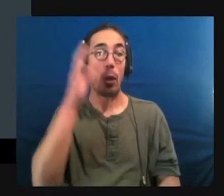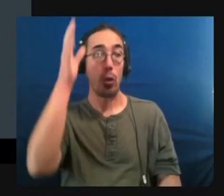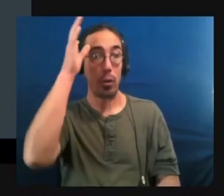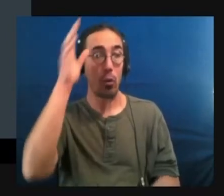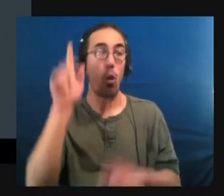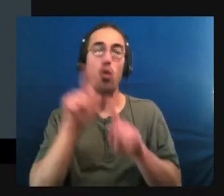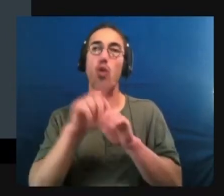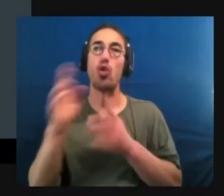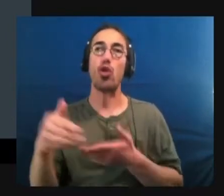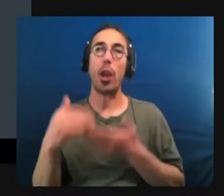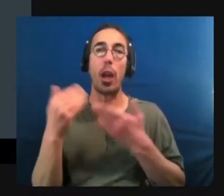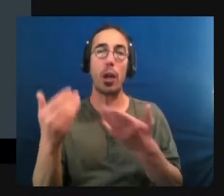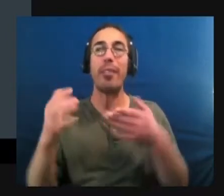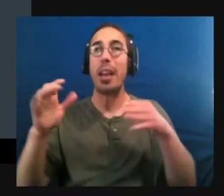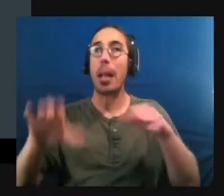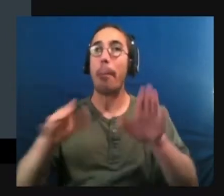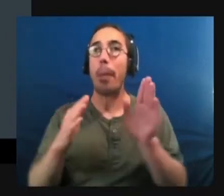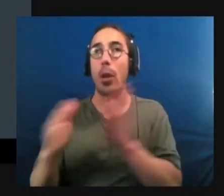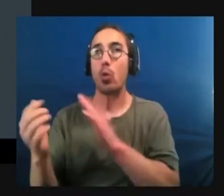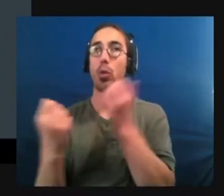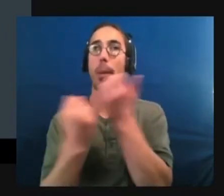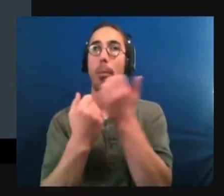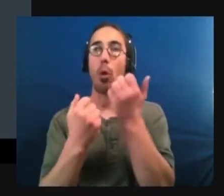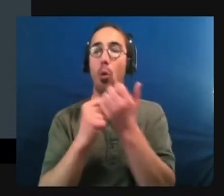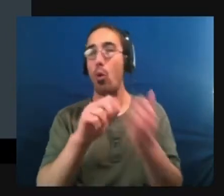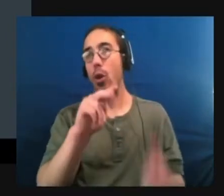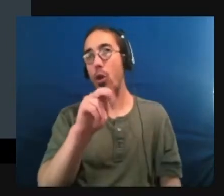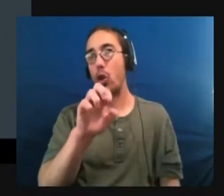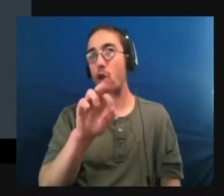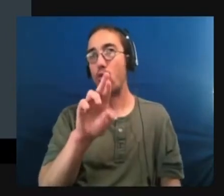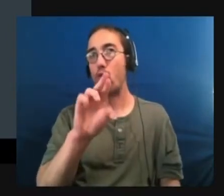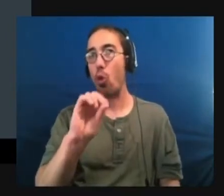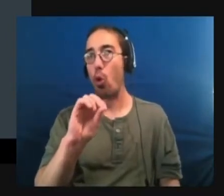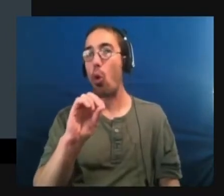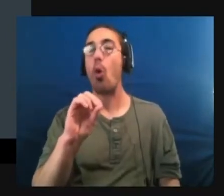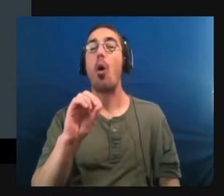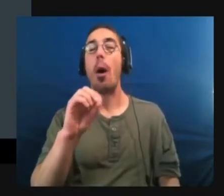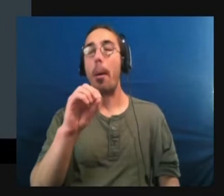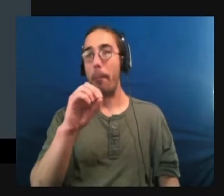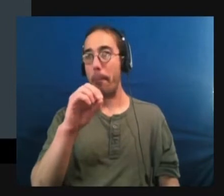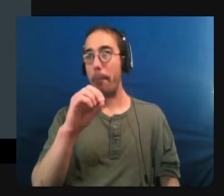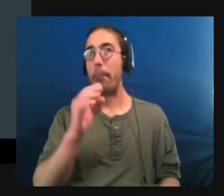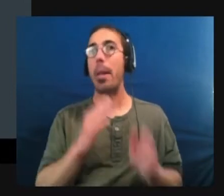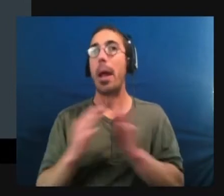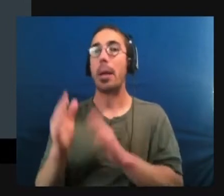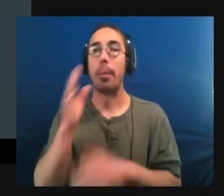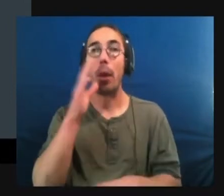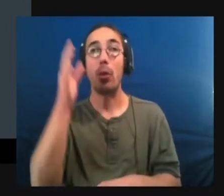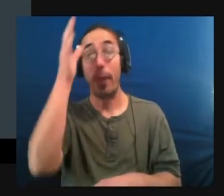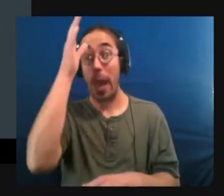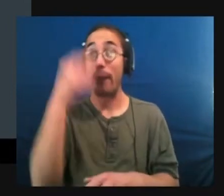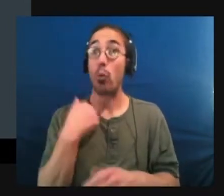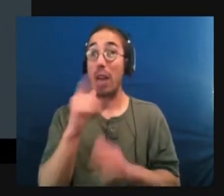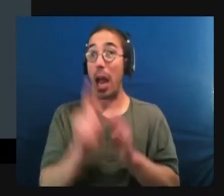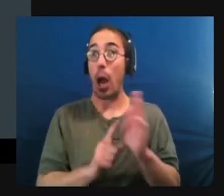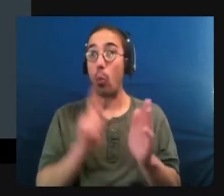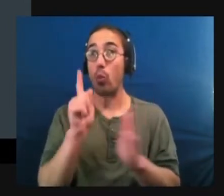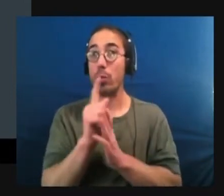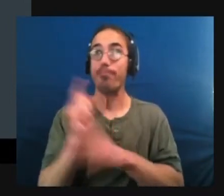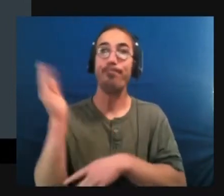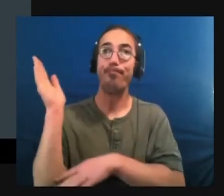for supporting neuro-inclusive parenting. We have about an hour to do this.